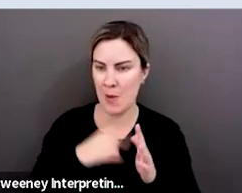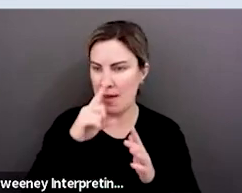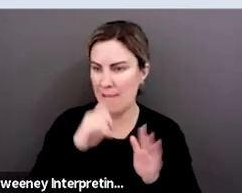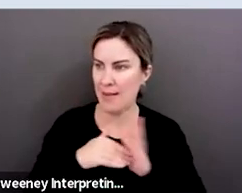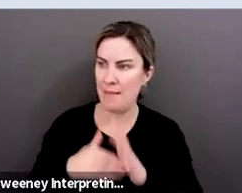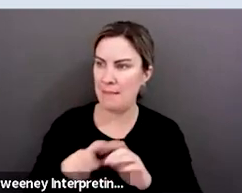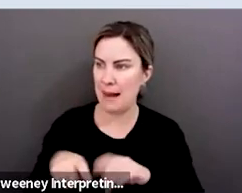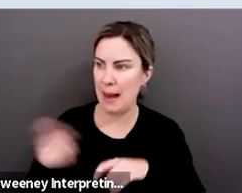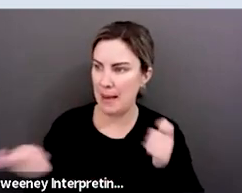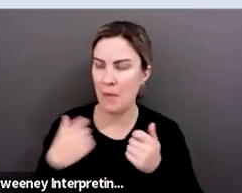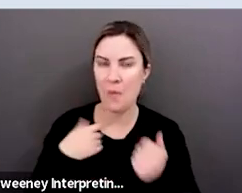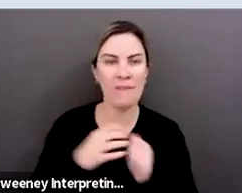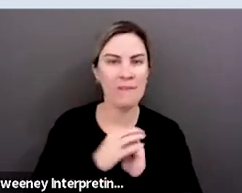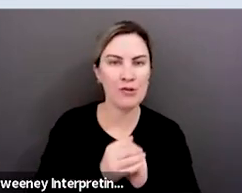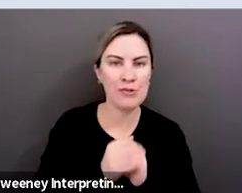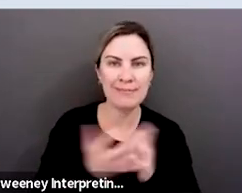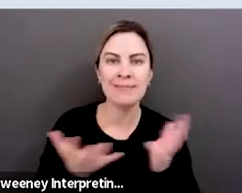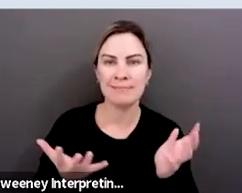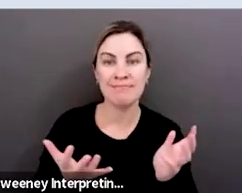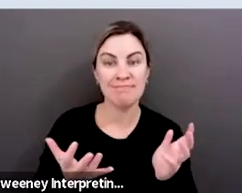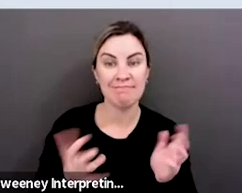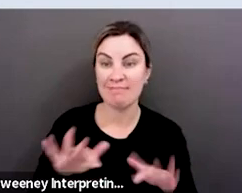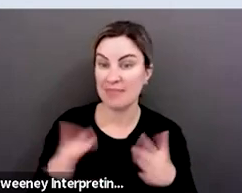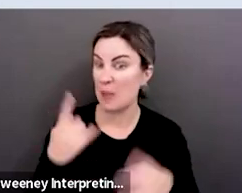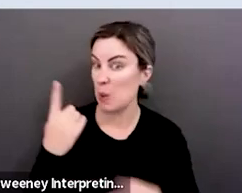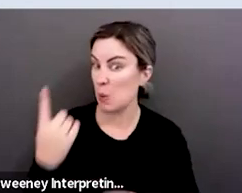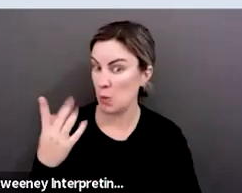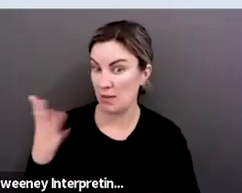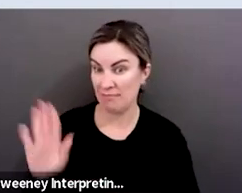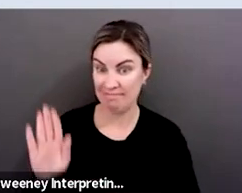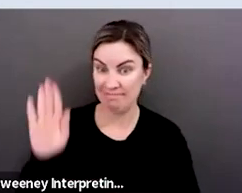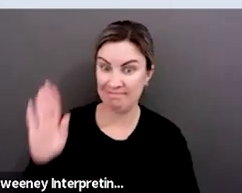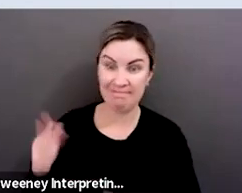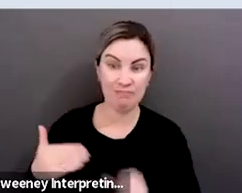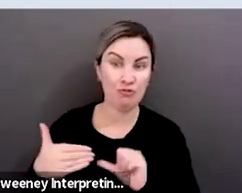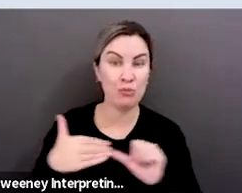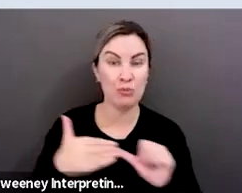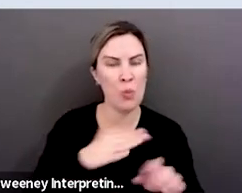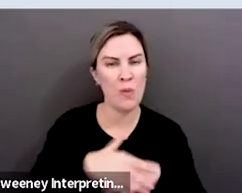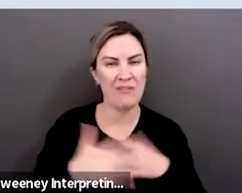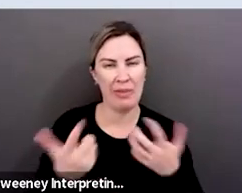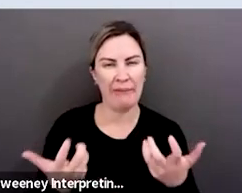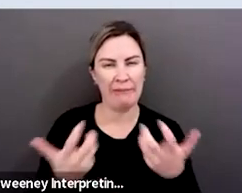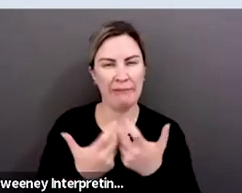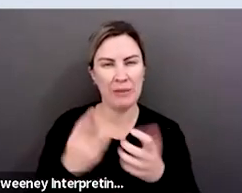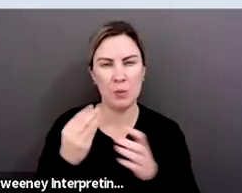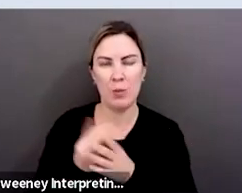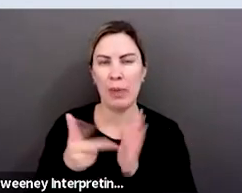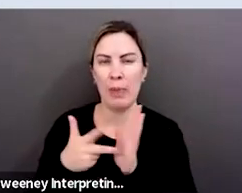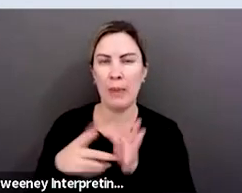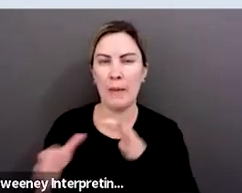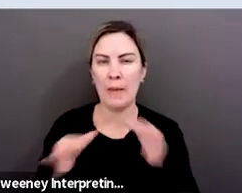So how does anyone want to give a shot to how it fits or aligns with other planning tools?